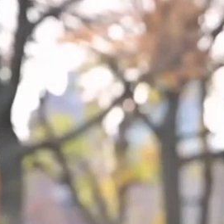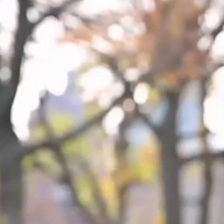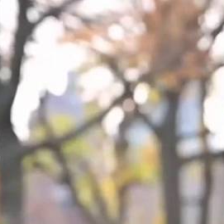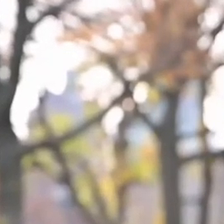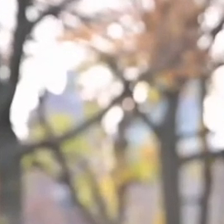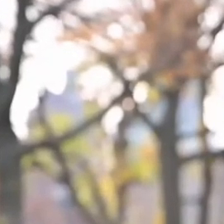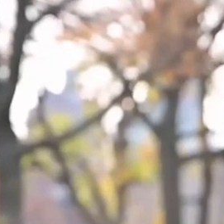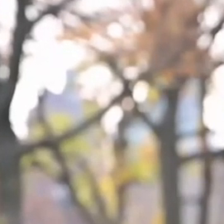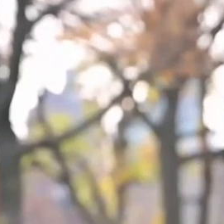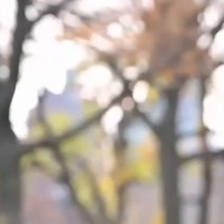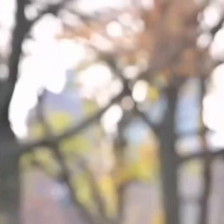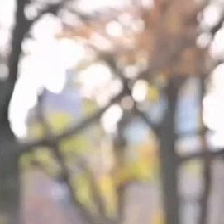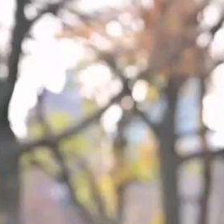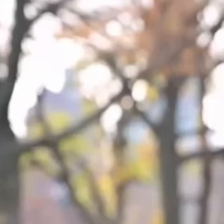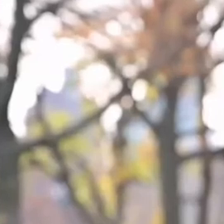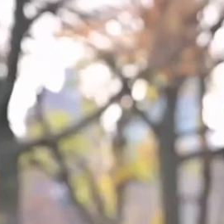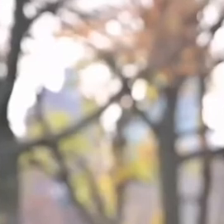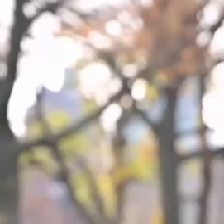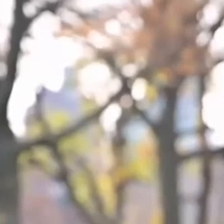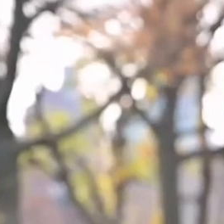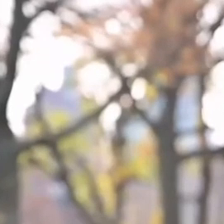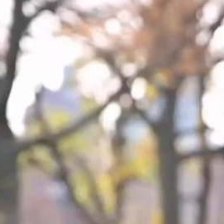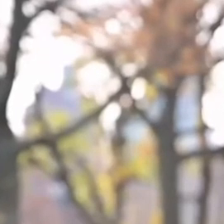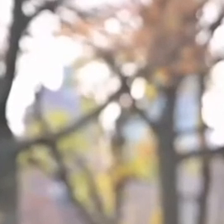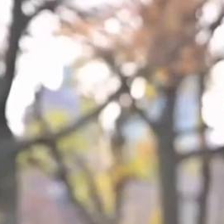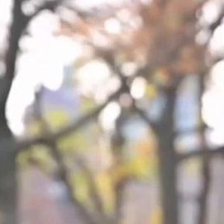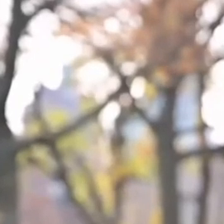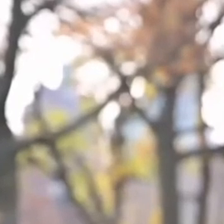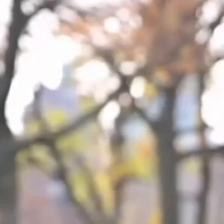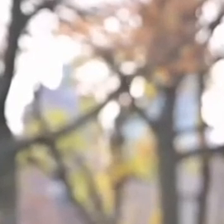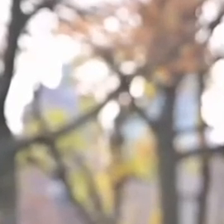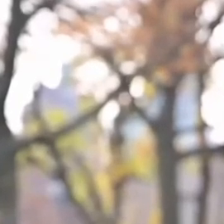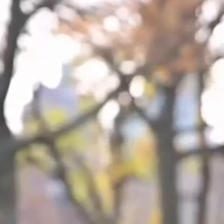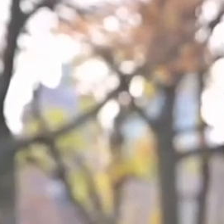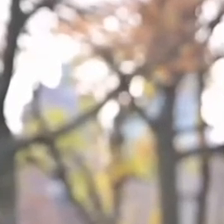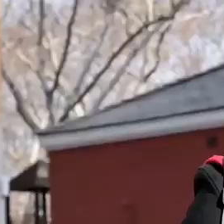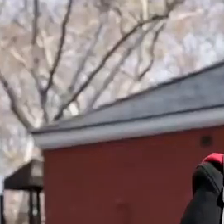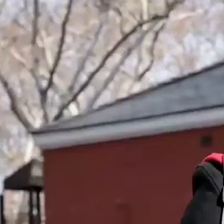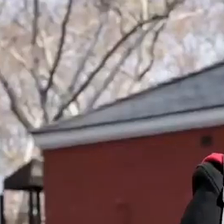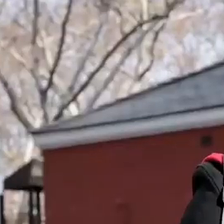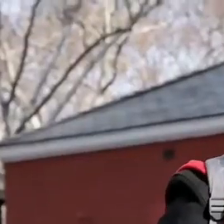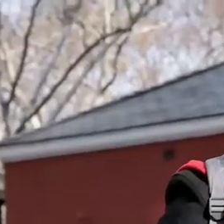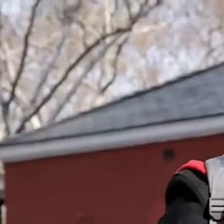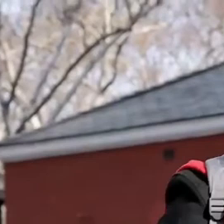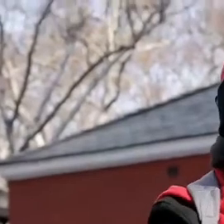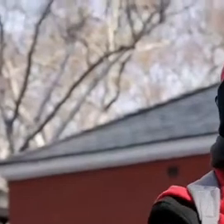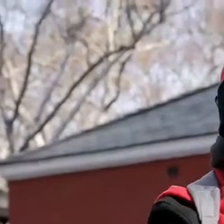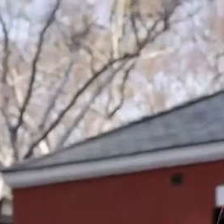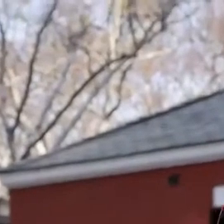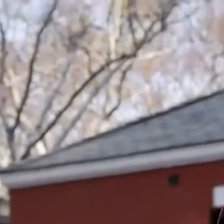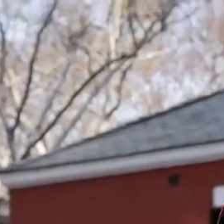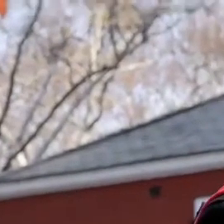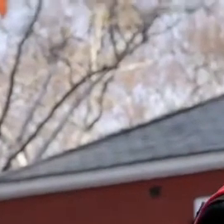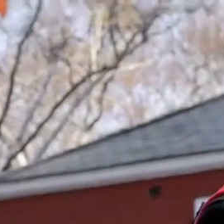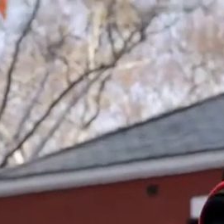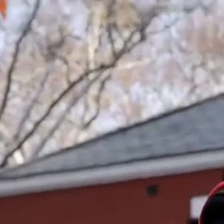said, you serious this time? He said, yes, I am. I really need to go in because whatever his problem was, I said, I got you. I don't let nobody hug me, but I